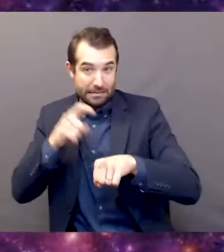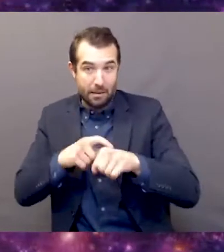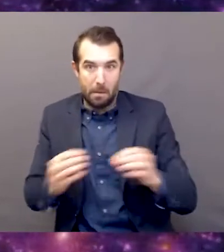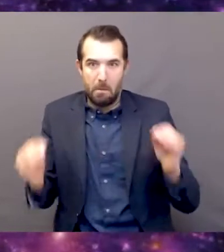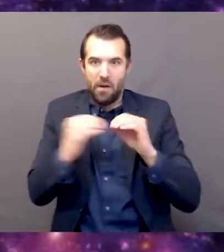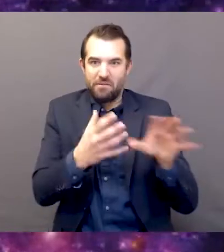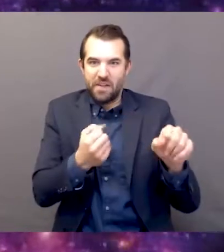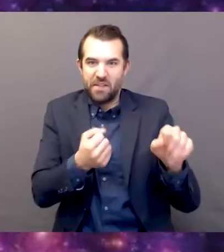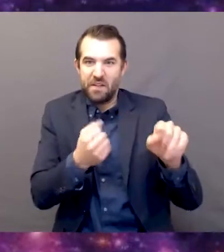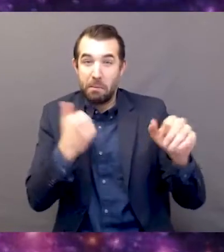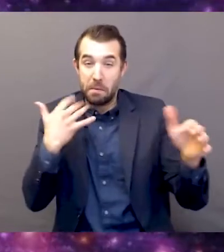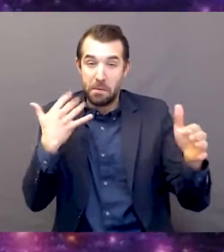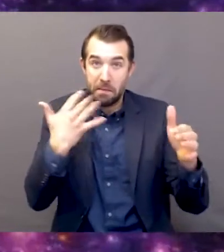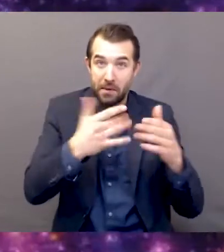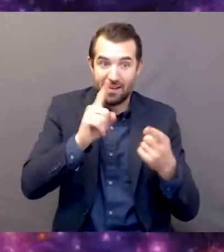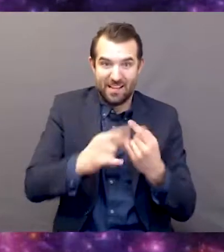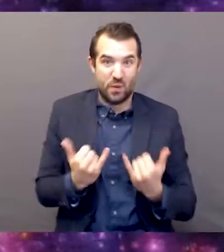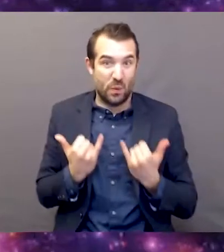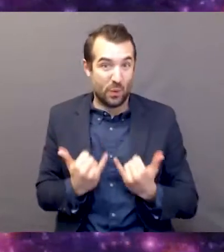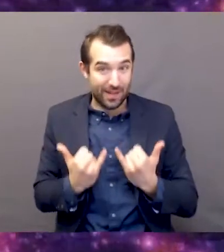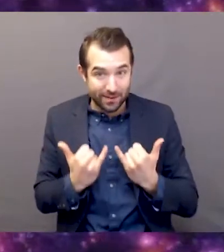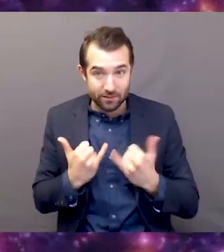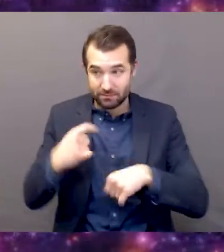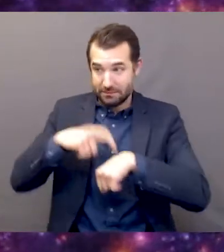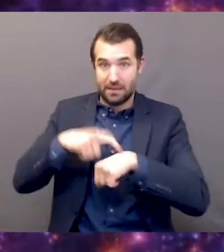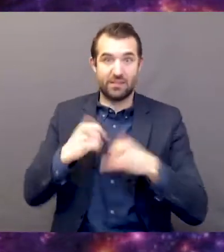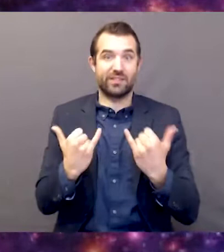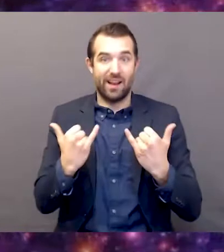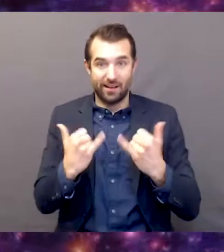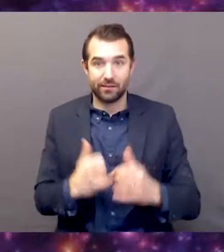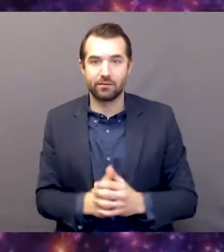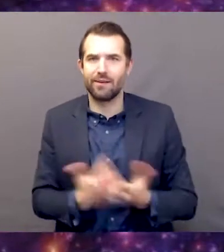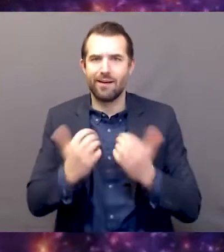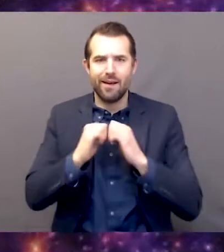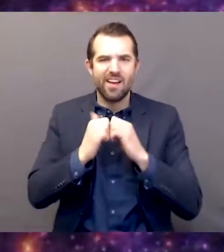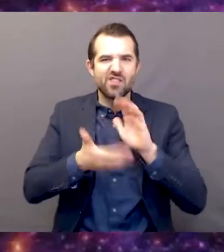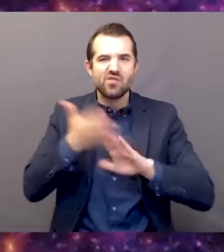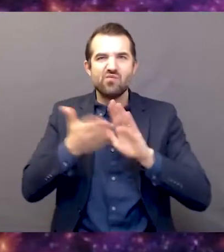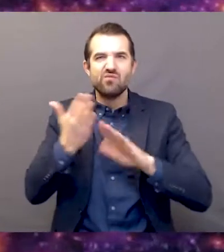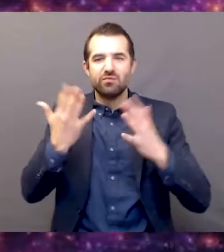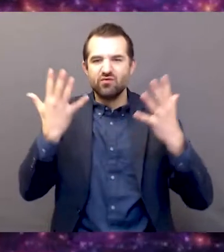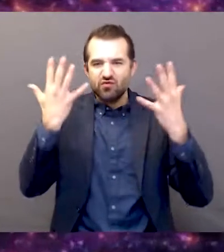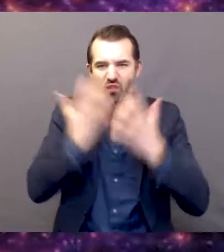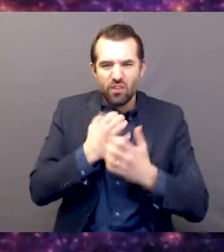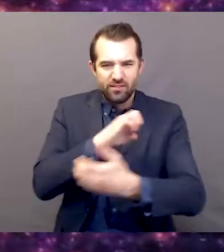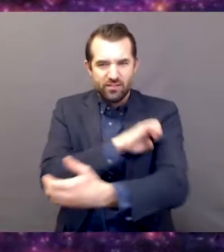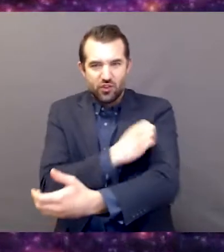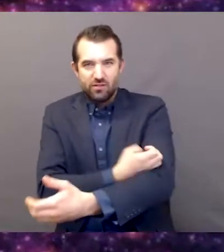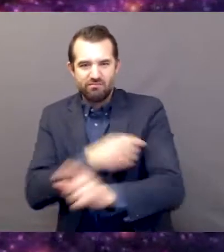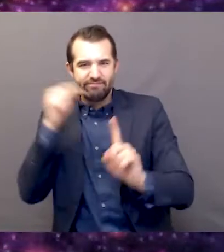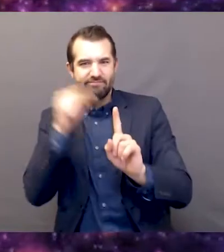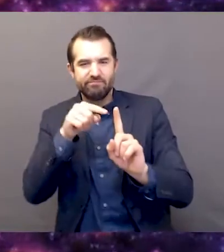here as we come to the present day. This accelerated expansion is driven by the so-called dark energy, whose true nature remains a